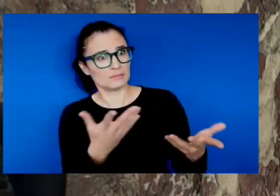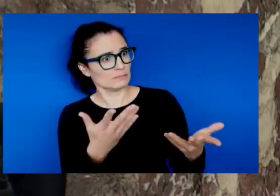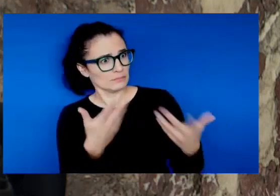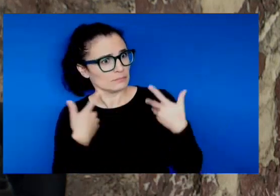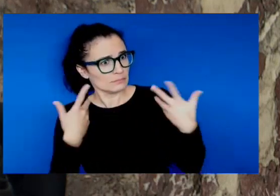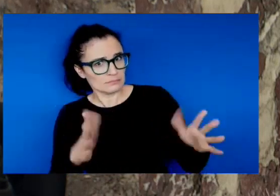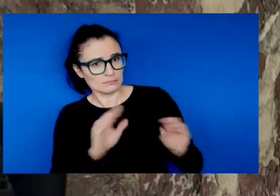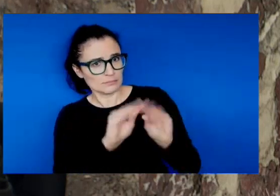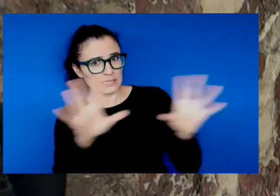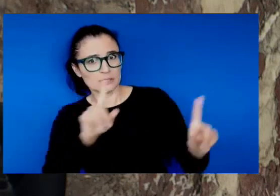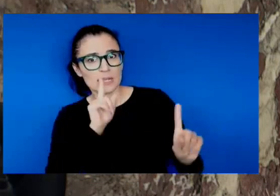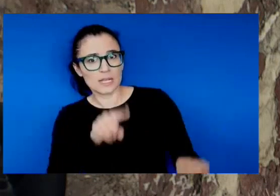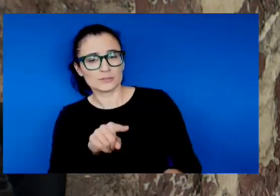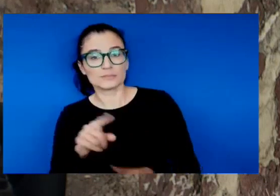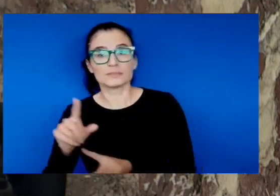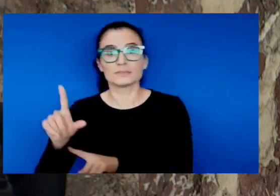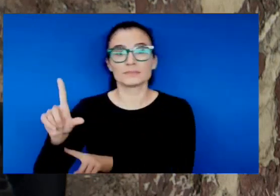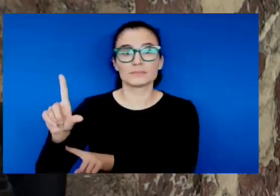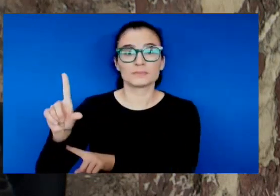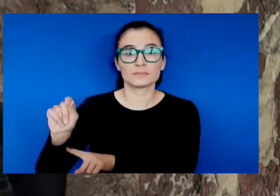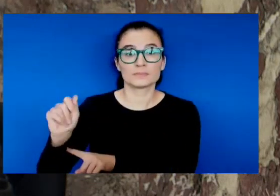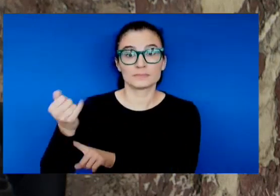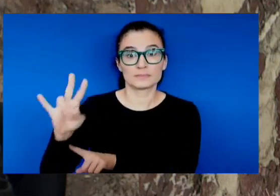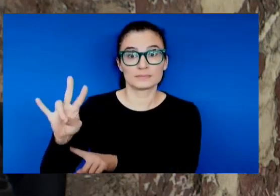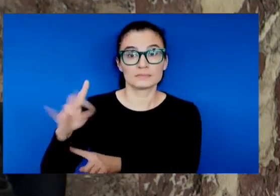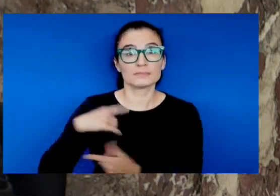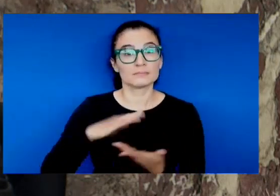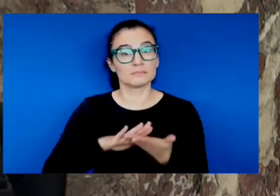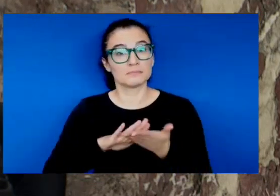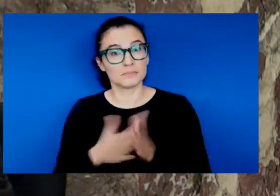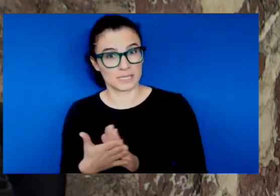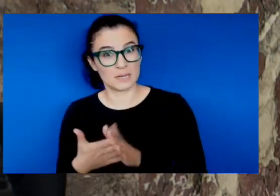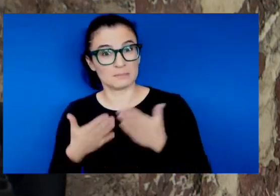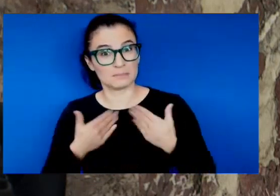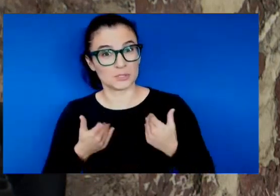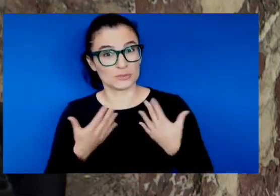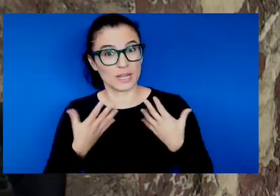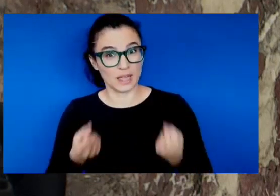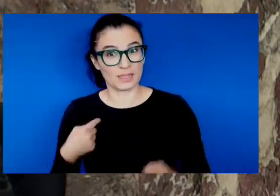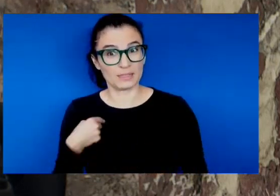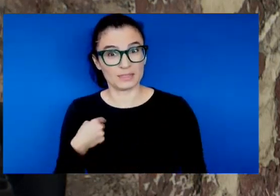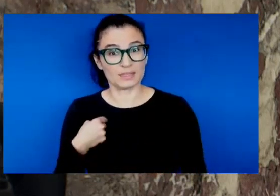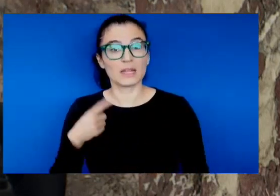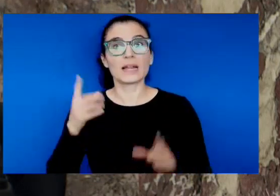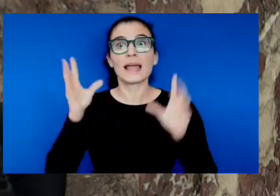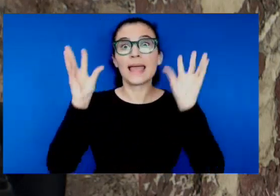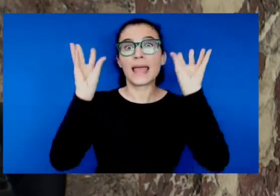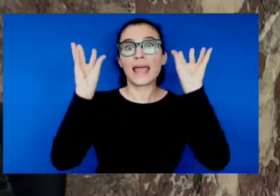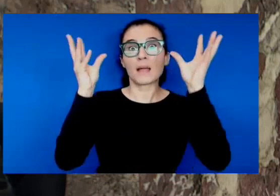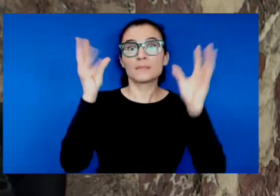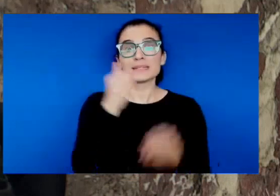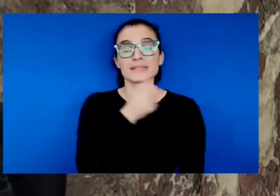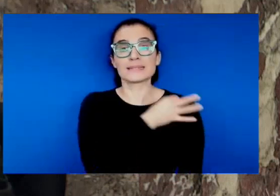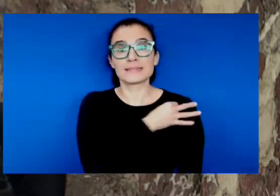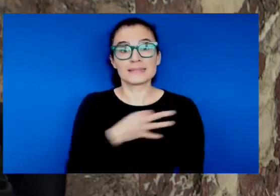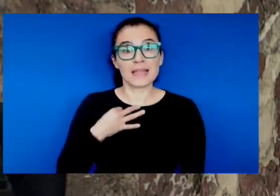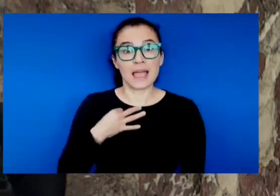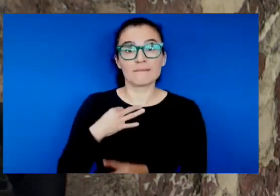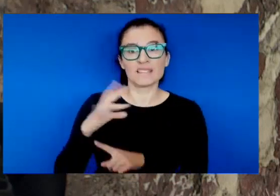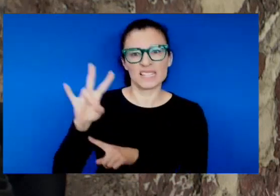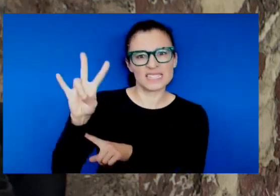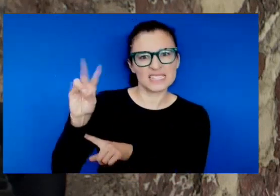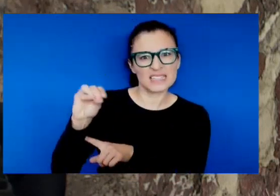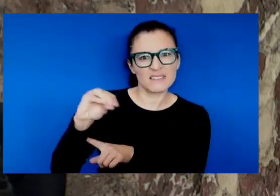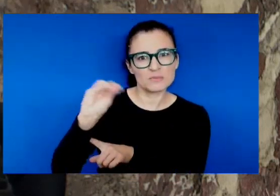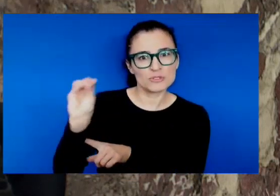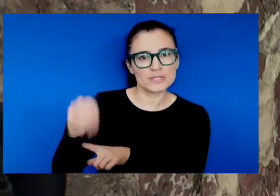Health, 70% of our ambulance staff across BC, 70%, were casual. We've increased the number of full-time paramedics